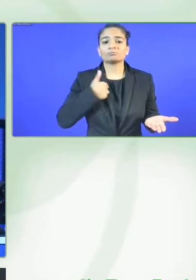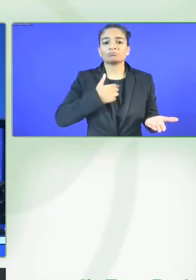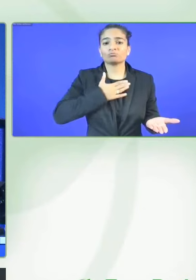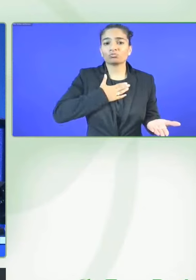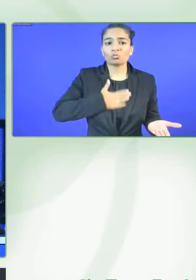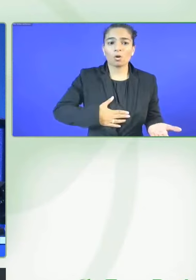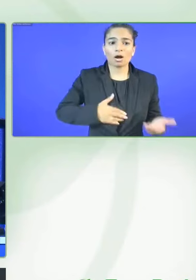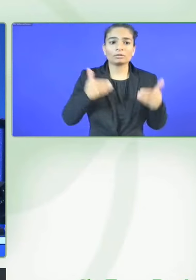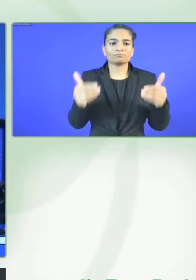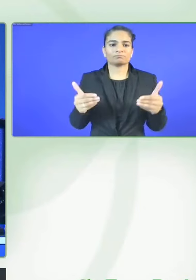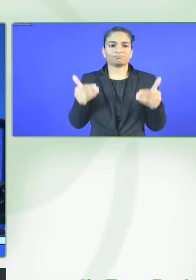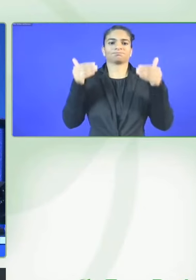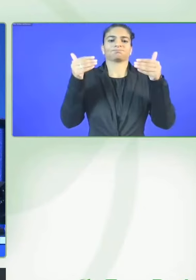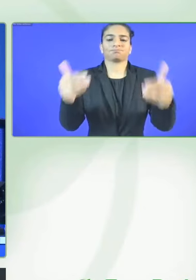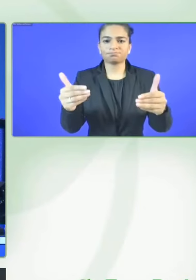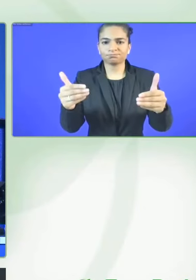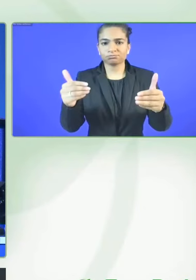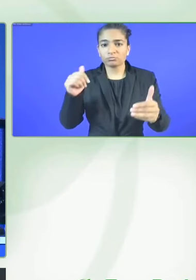to